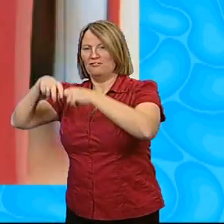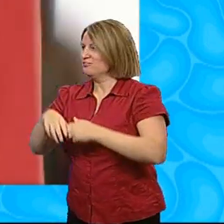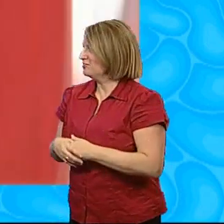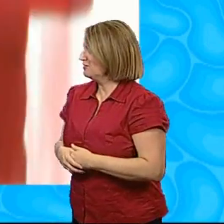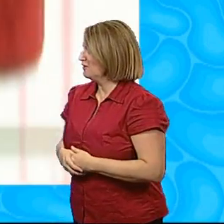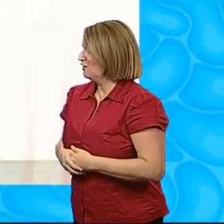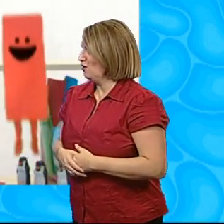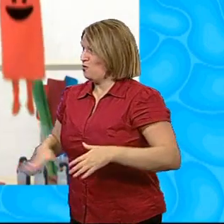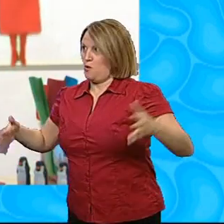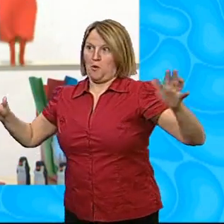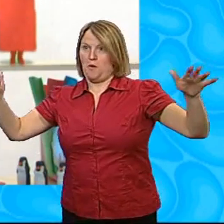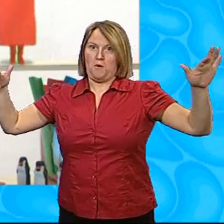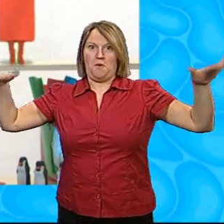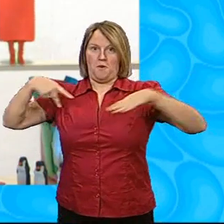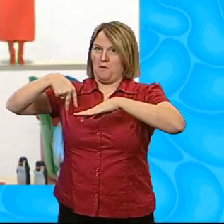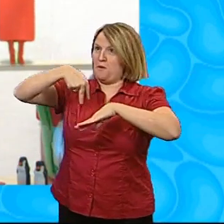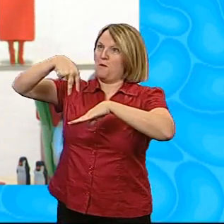shelf.